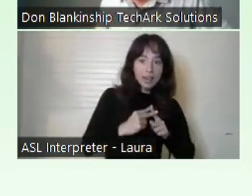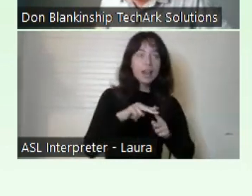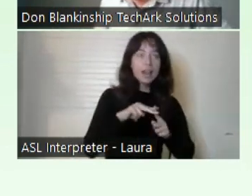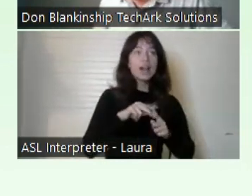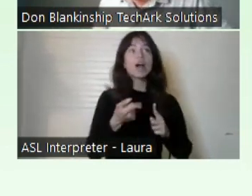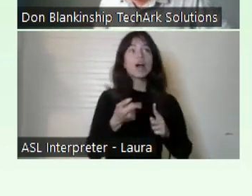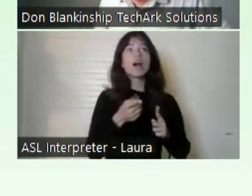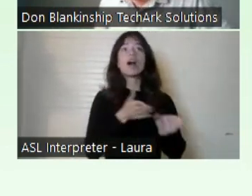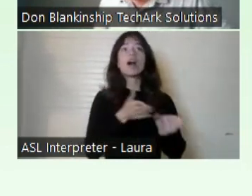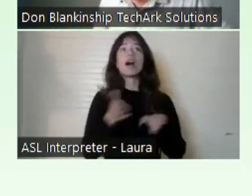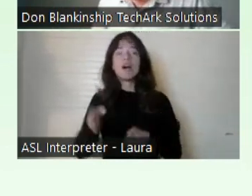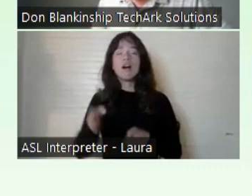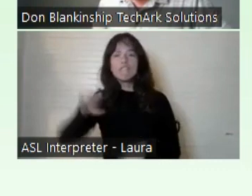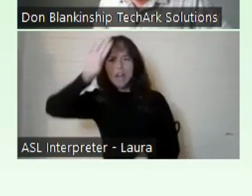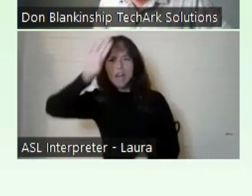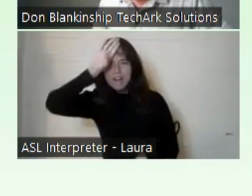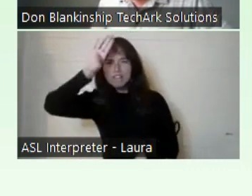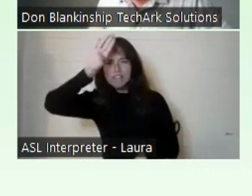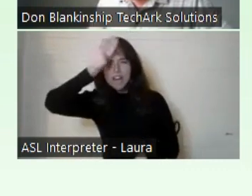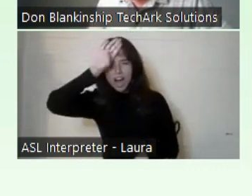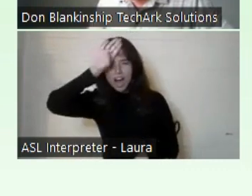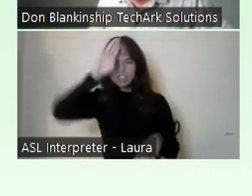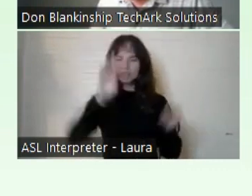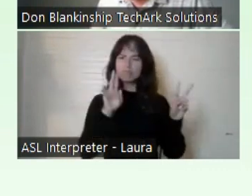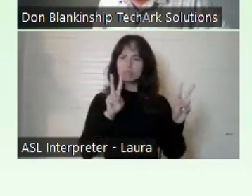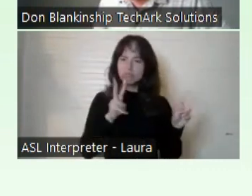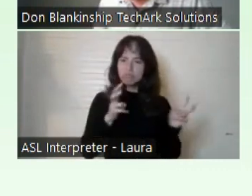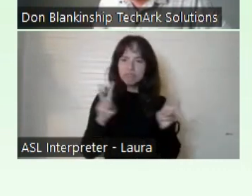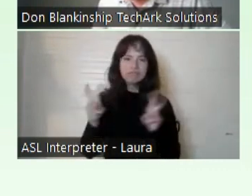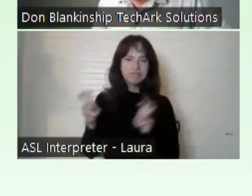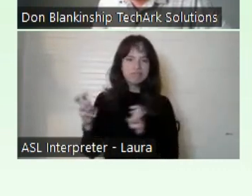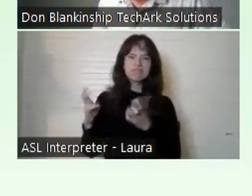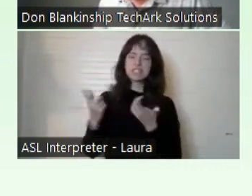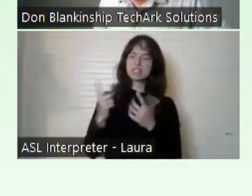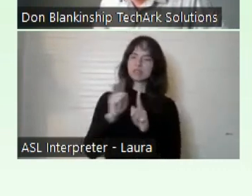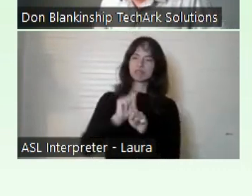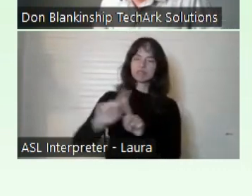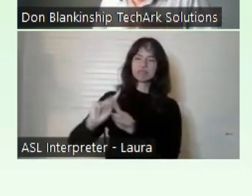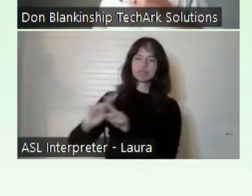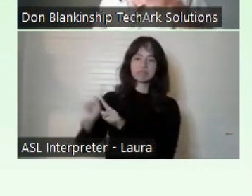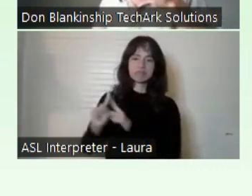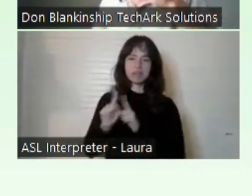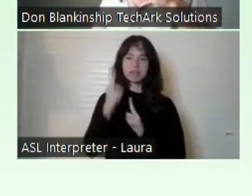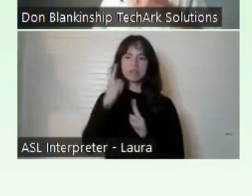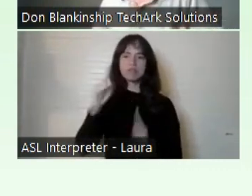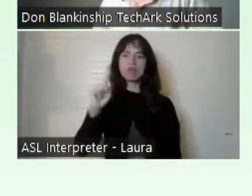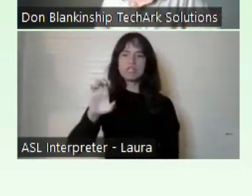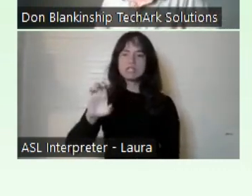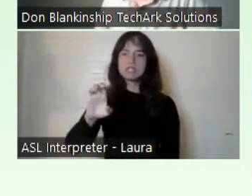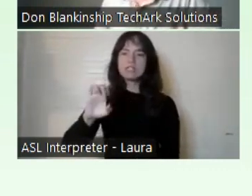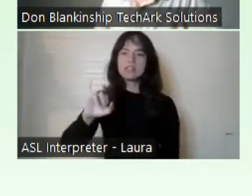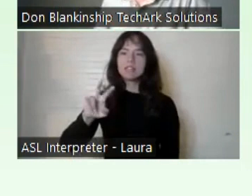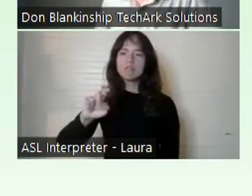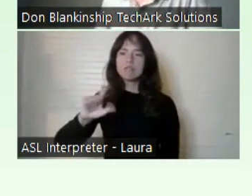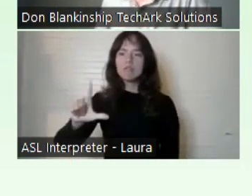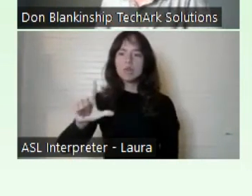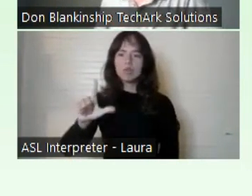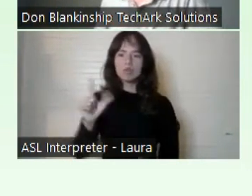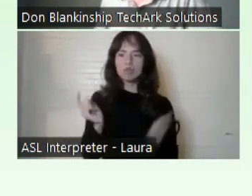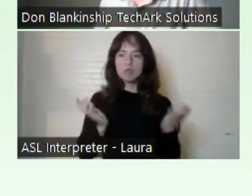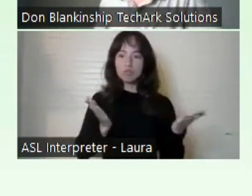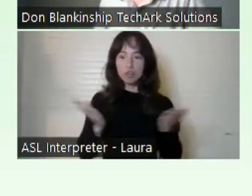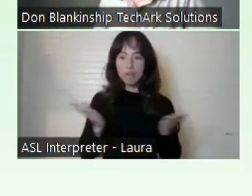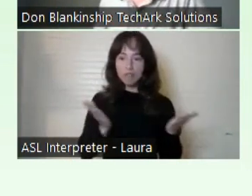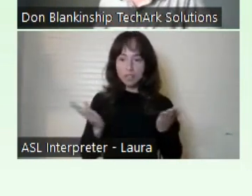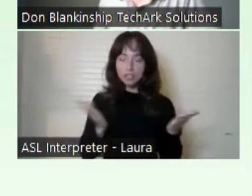firefighter, different roles in the sort of the civil service or the trades. And if you have not yet